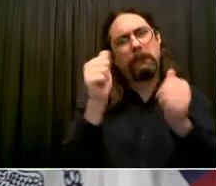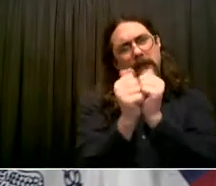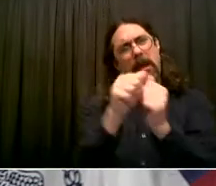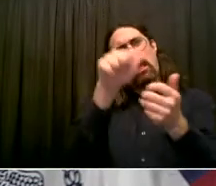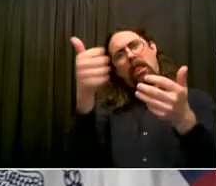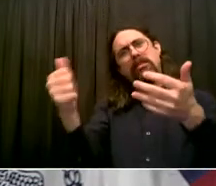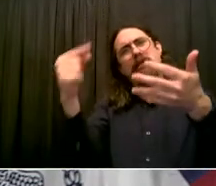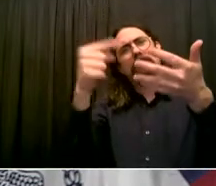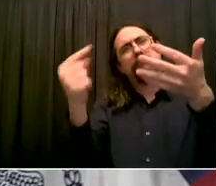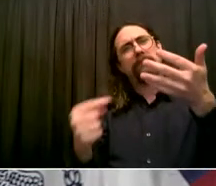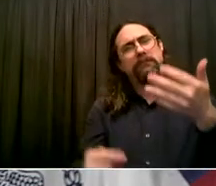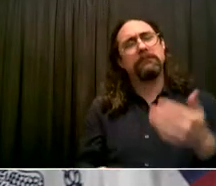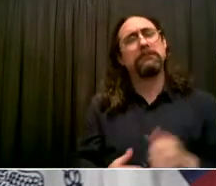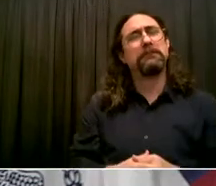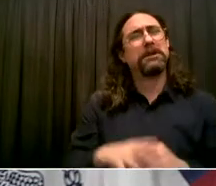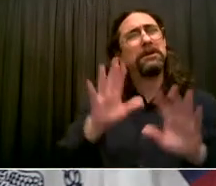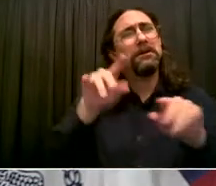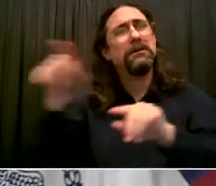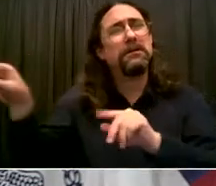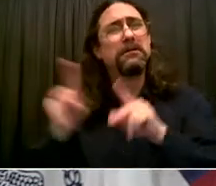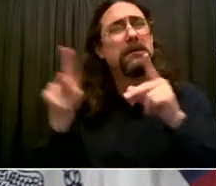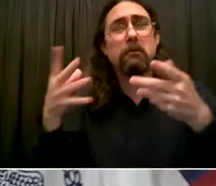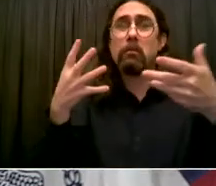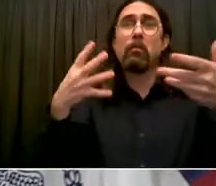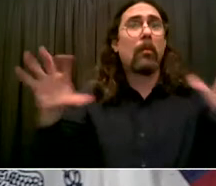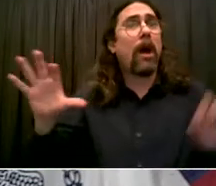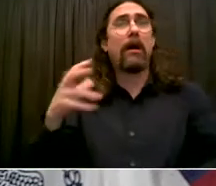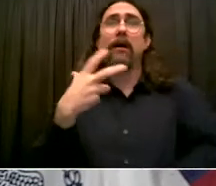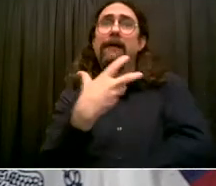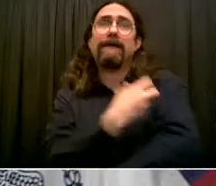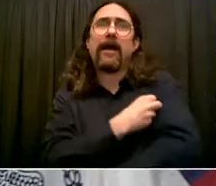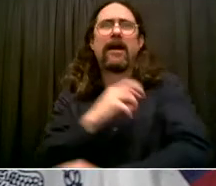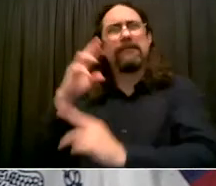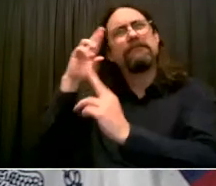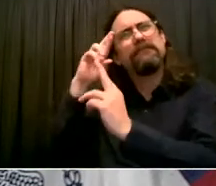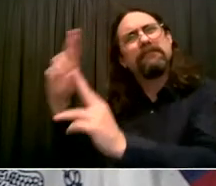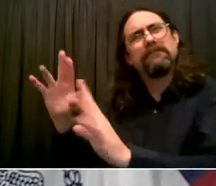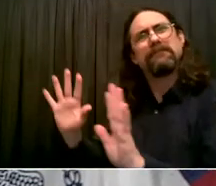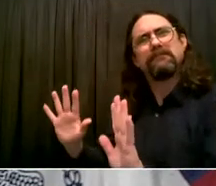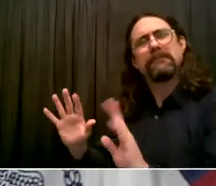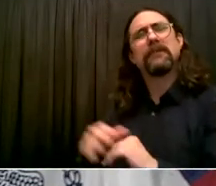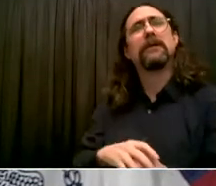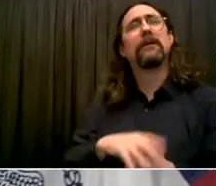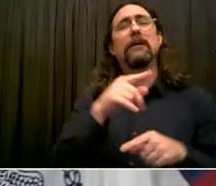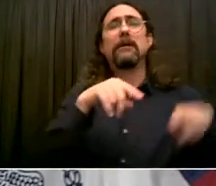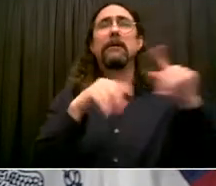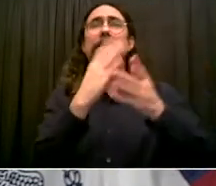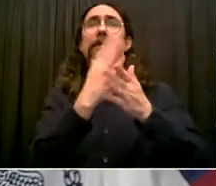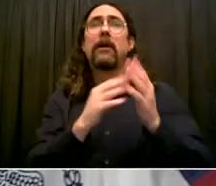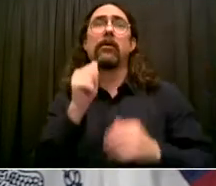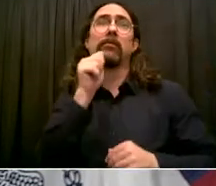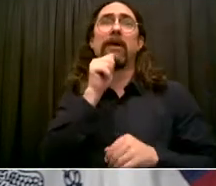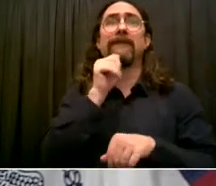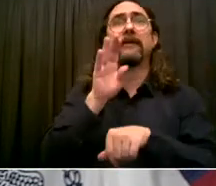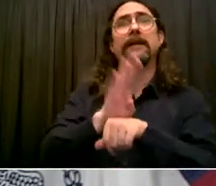sector settings, it could be a really valuable tool. I think government has a role to play in setting it up and making it work.